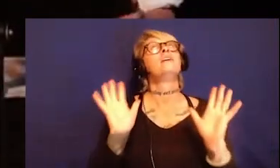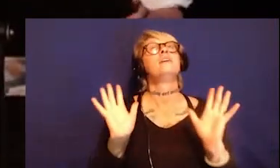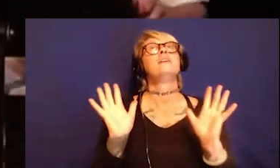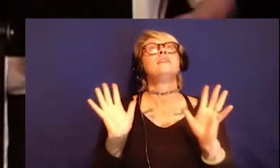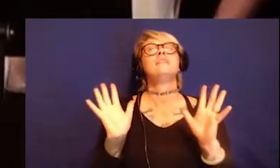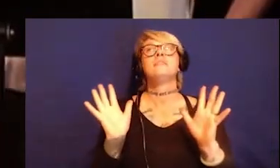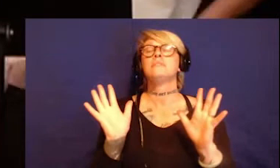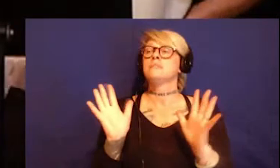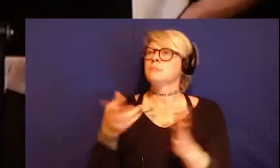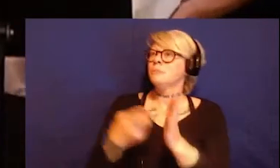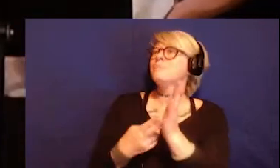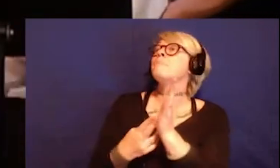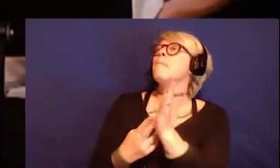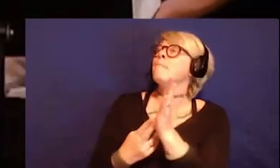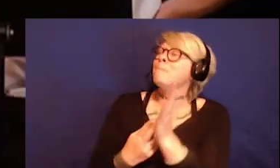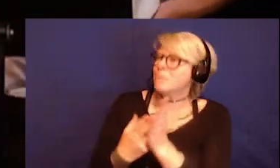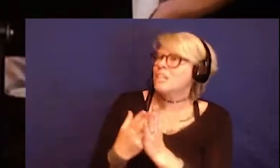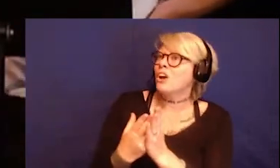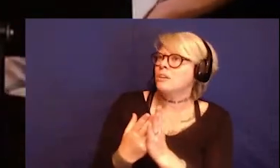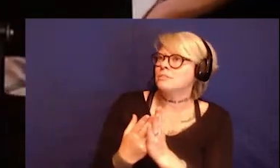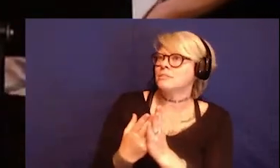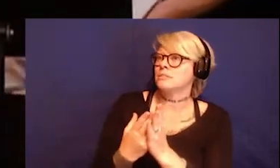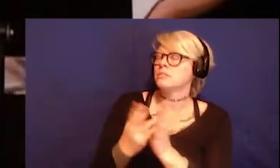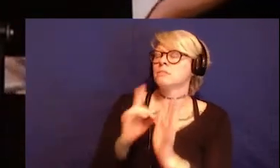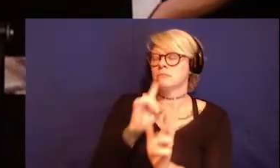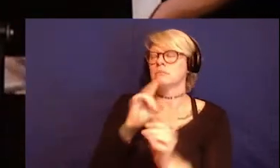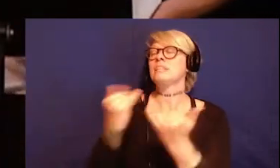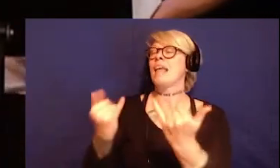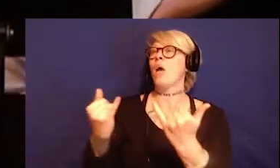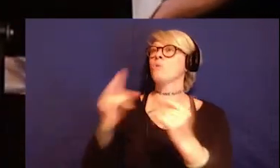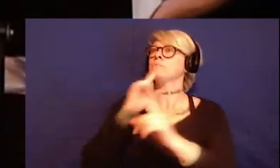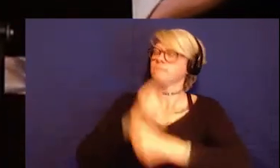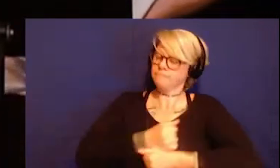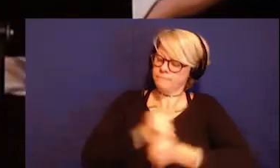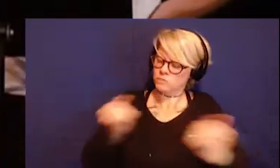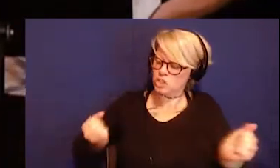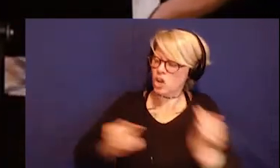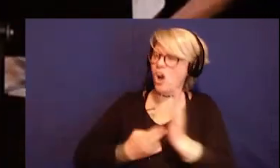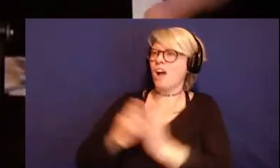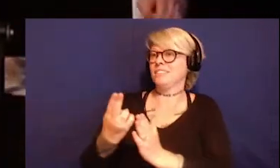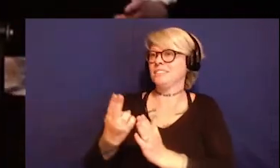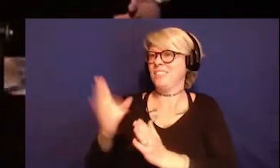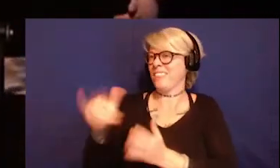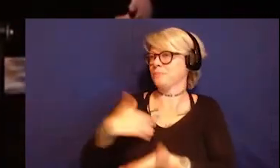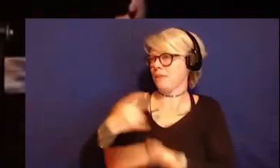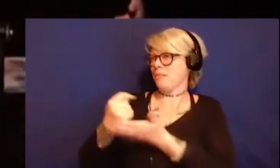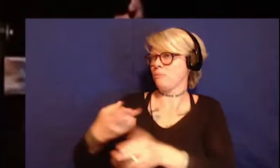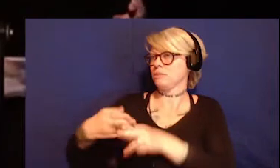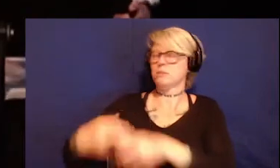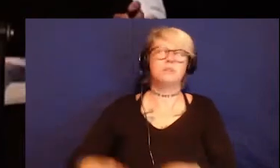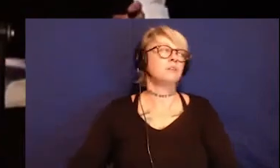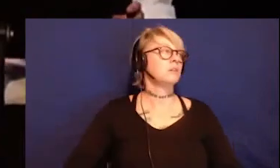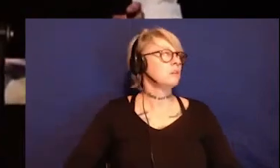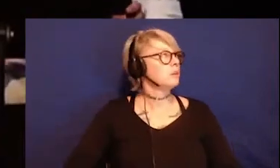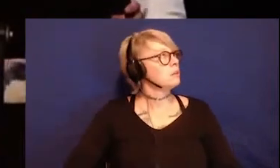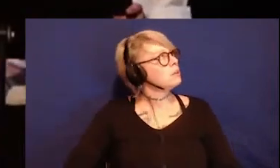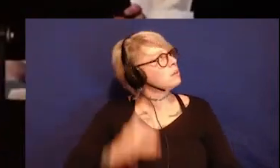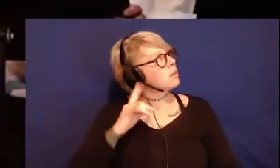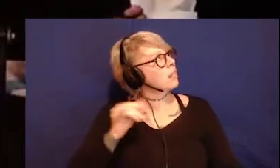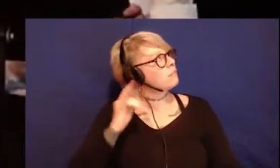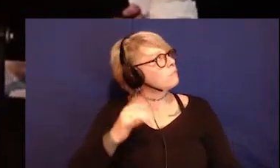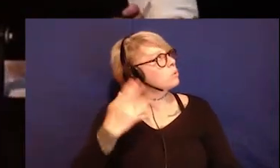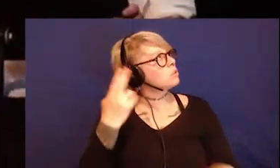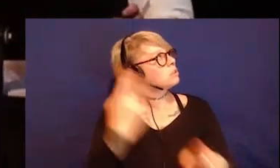be honest. A bit of radical honesty, as my therapist likes to say. Radical honesty. God, I hate California.